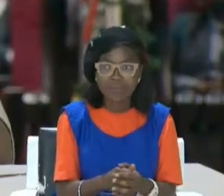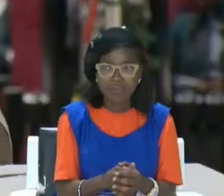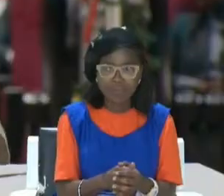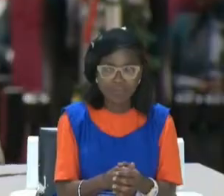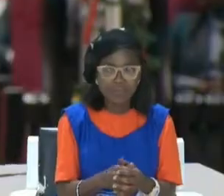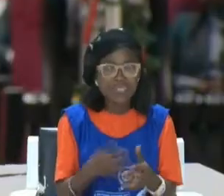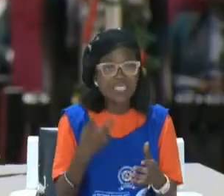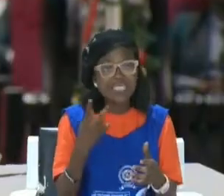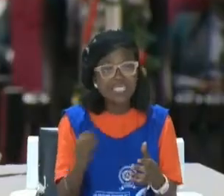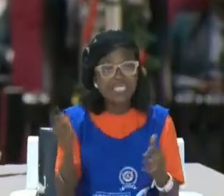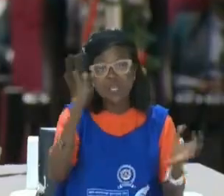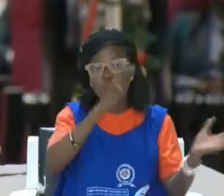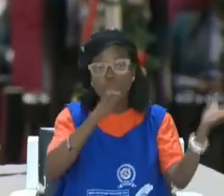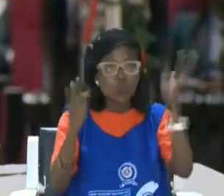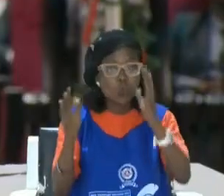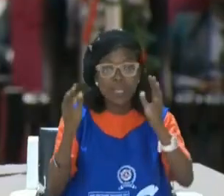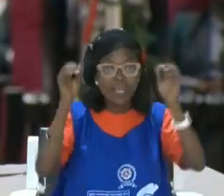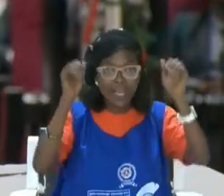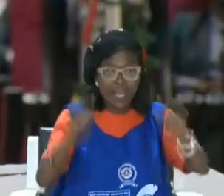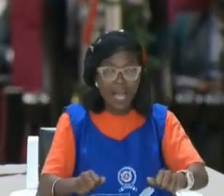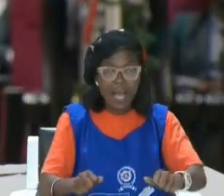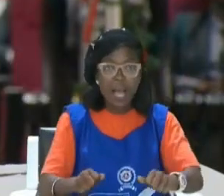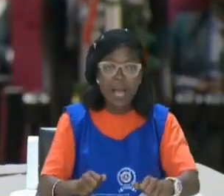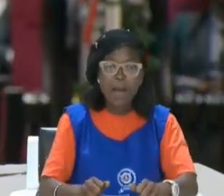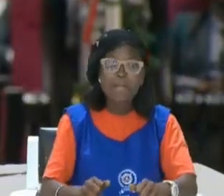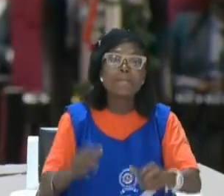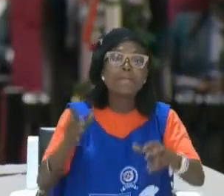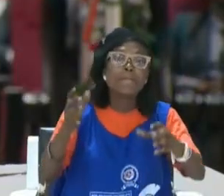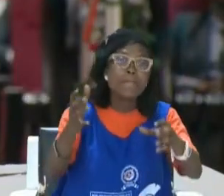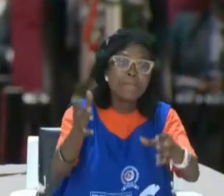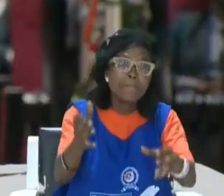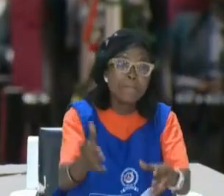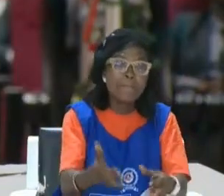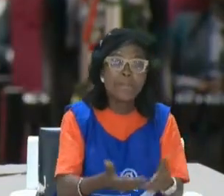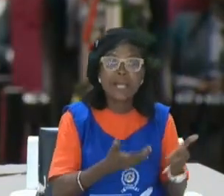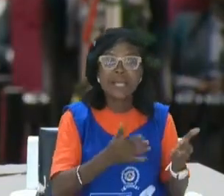the wind can bring about tremendous change.